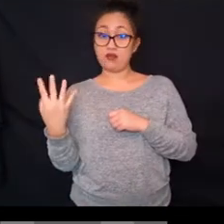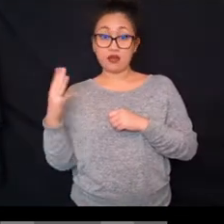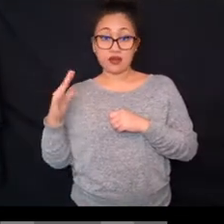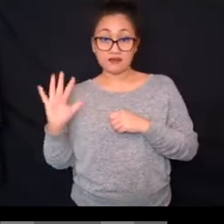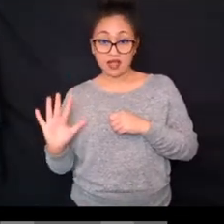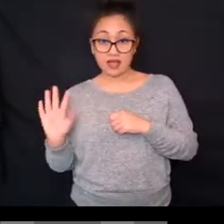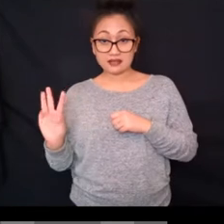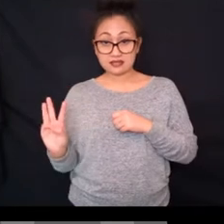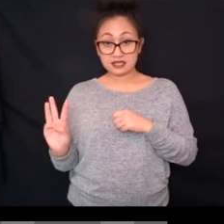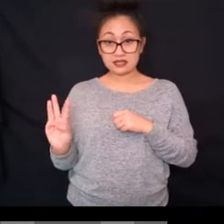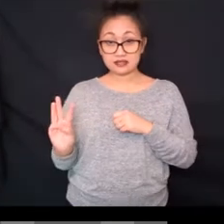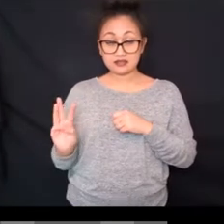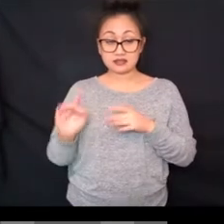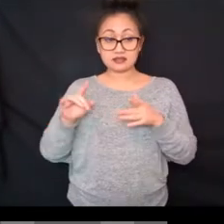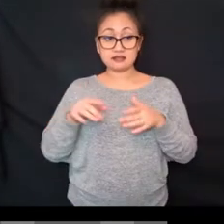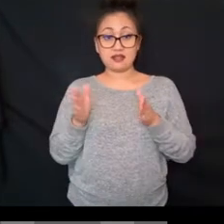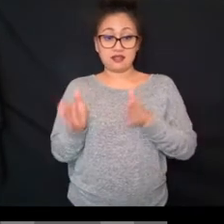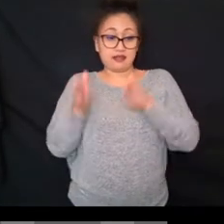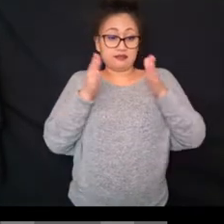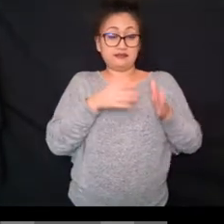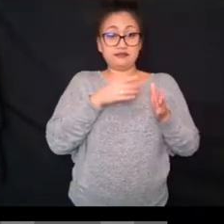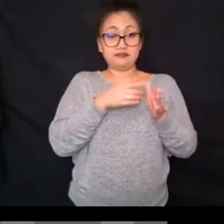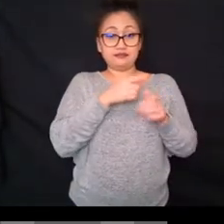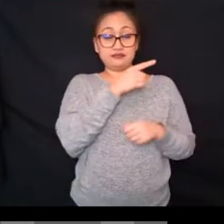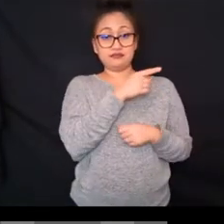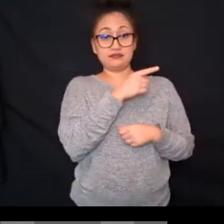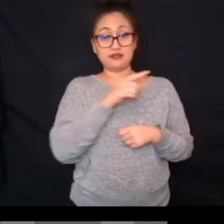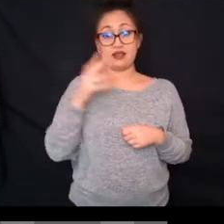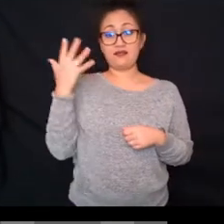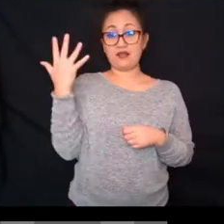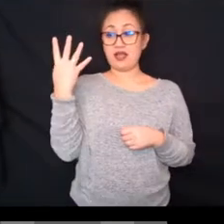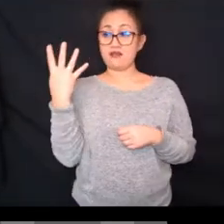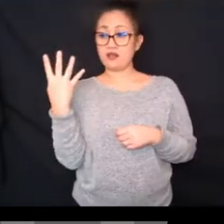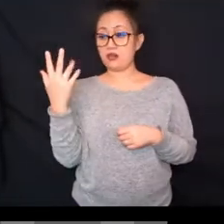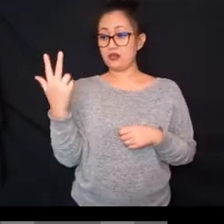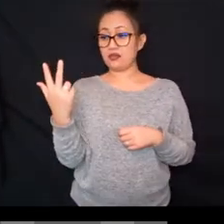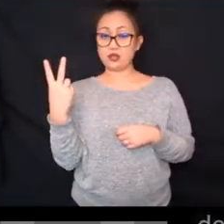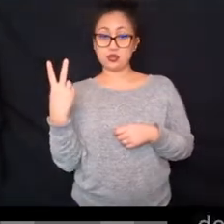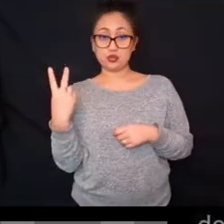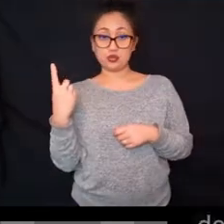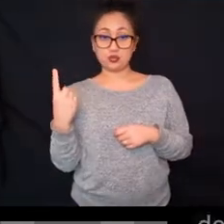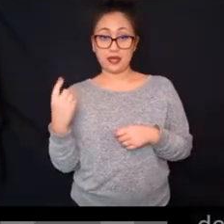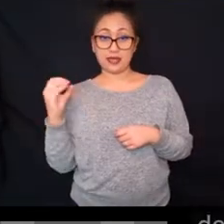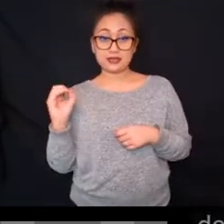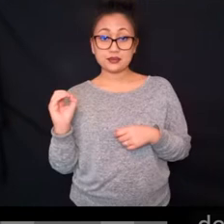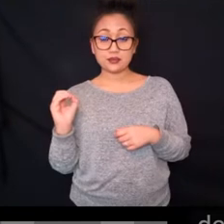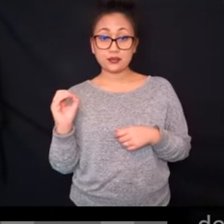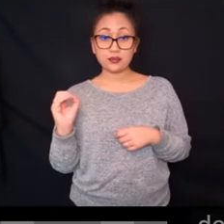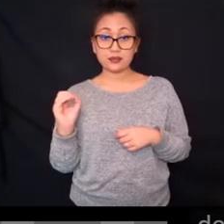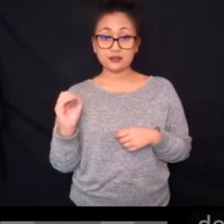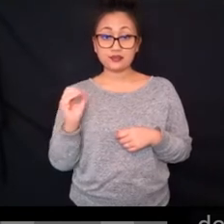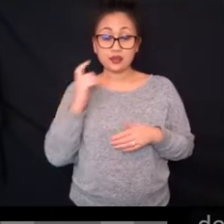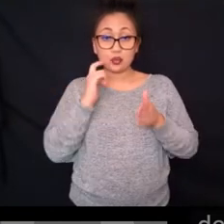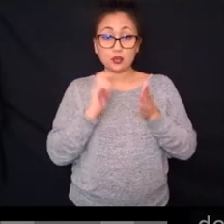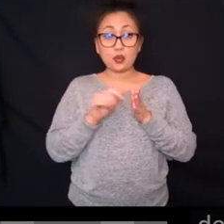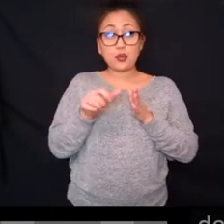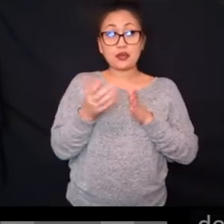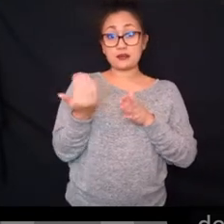do? 5, 4, 3, 2, 1, 0. And something that we noticed the other day